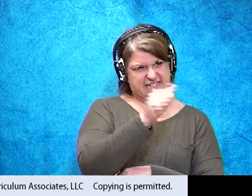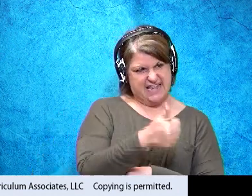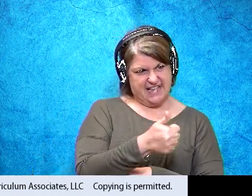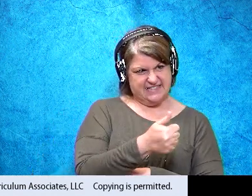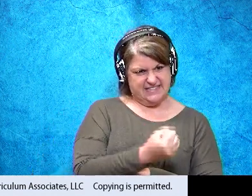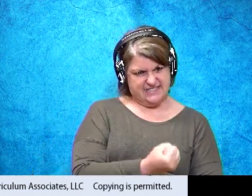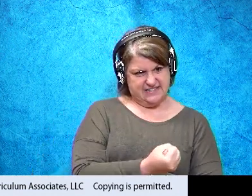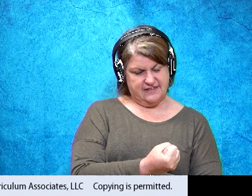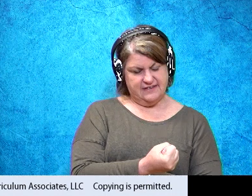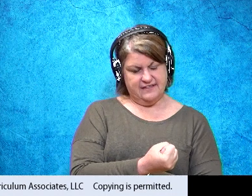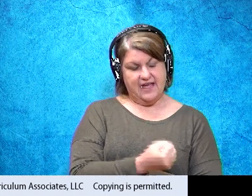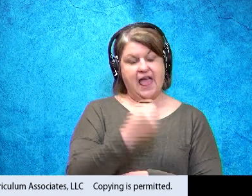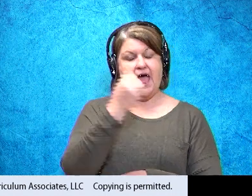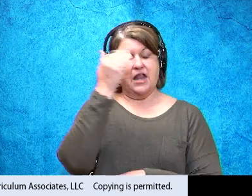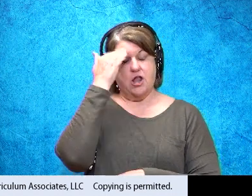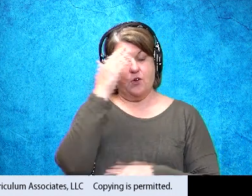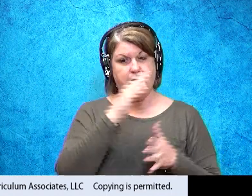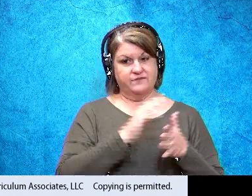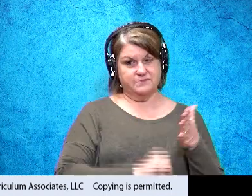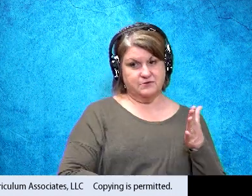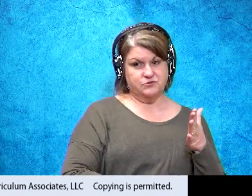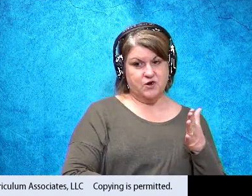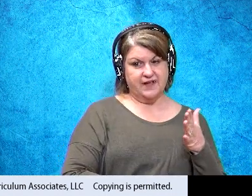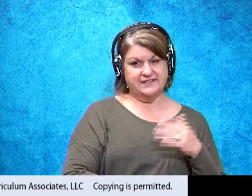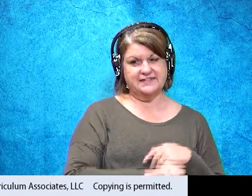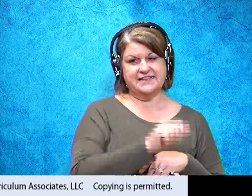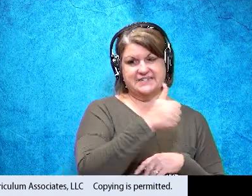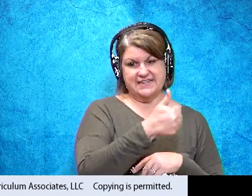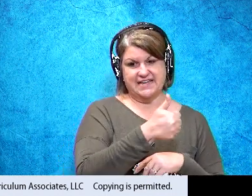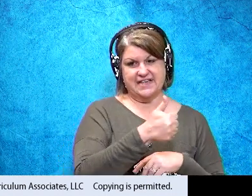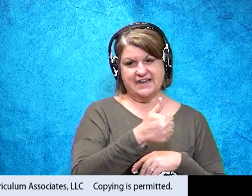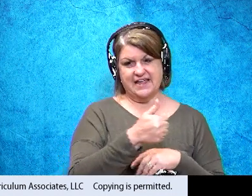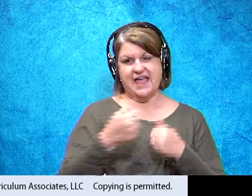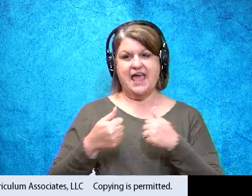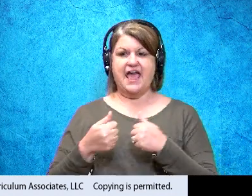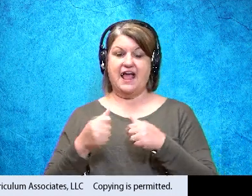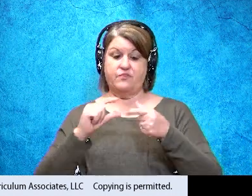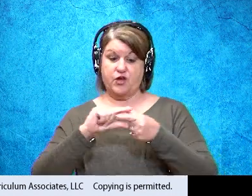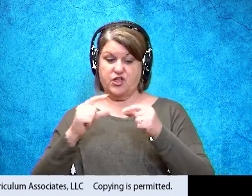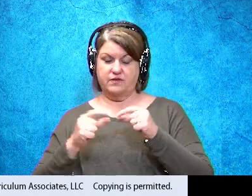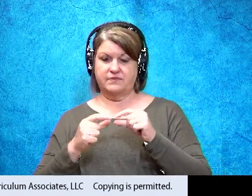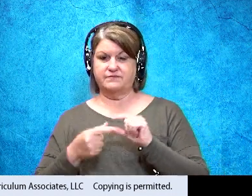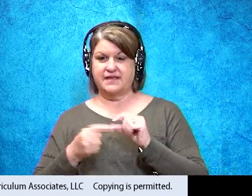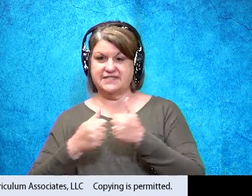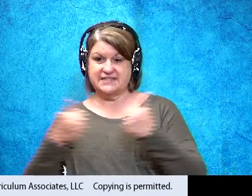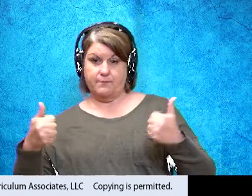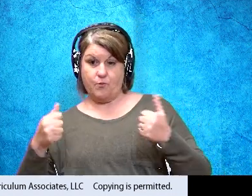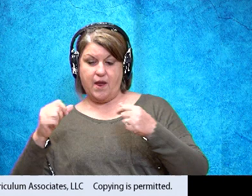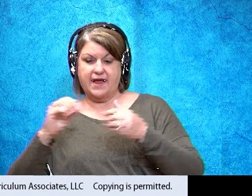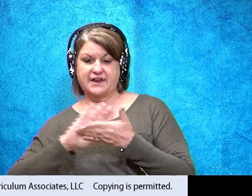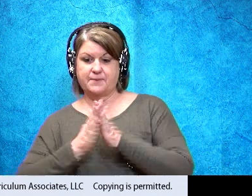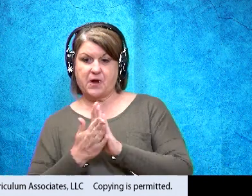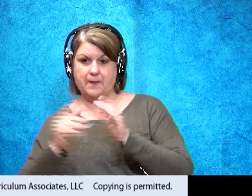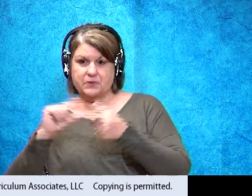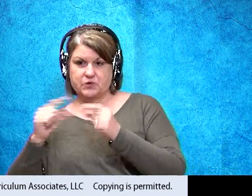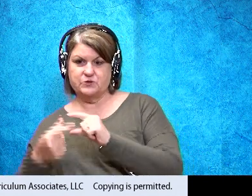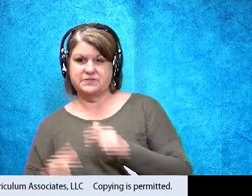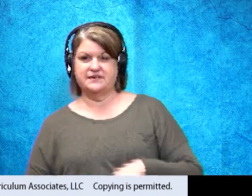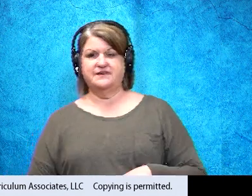10 and turn it into 10 cubes. So let's go ahead and draw our 3